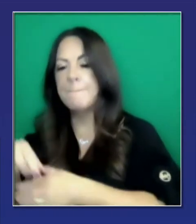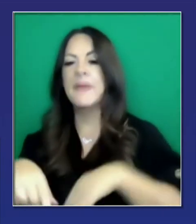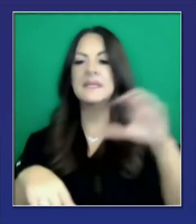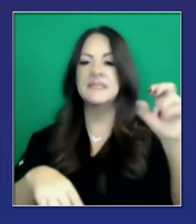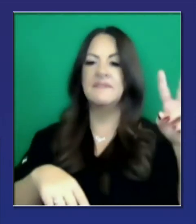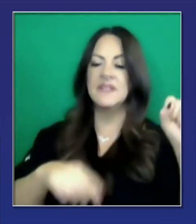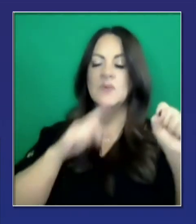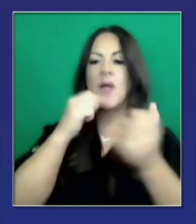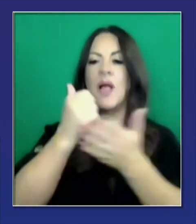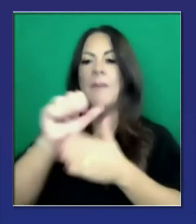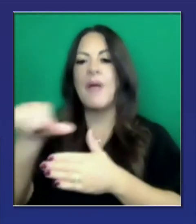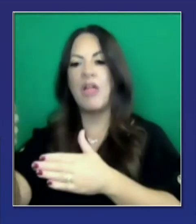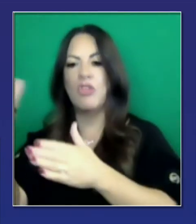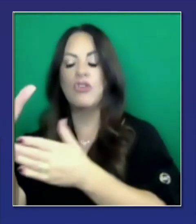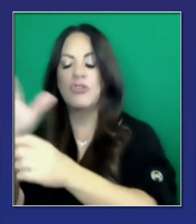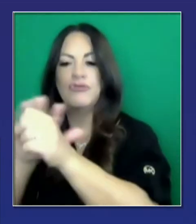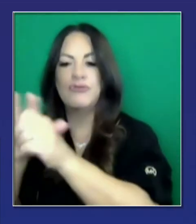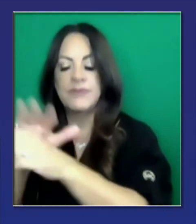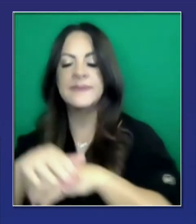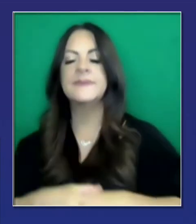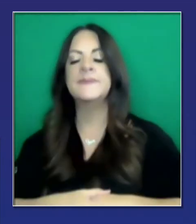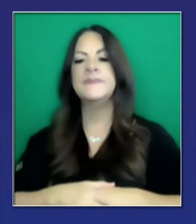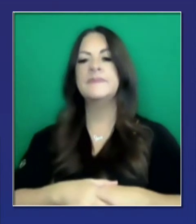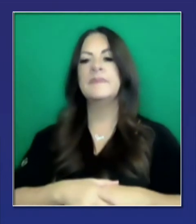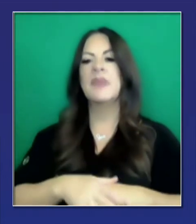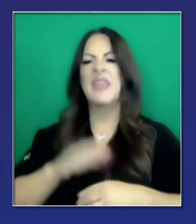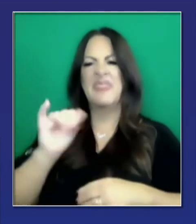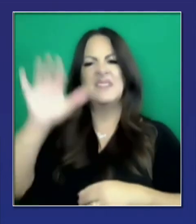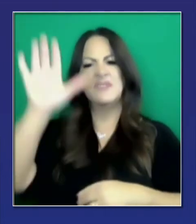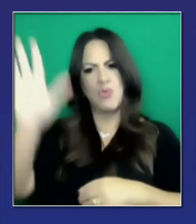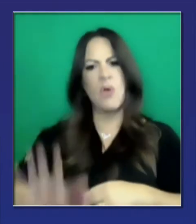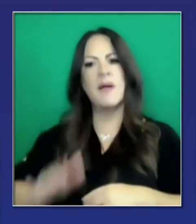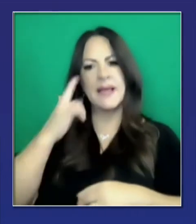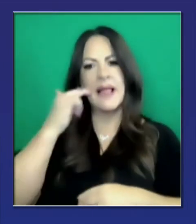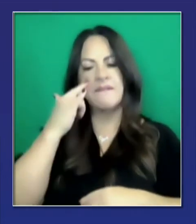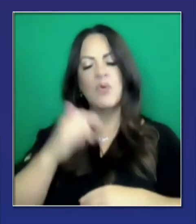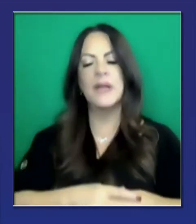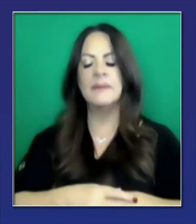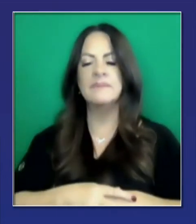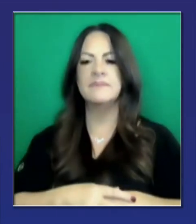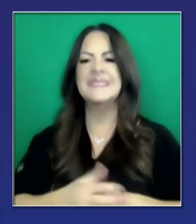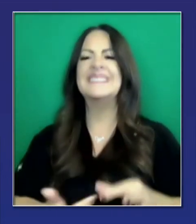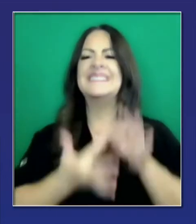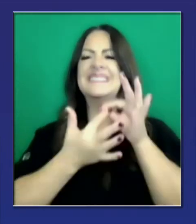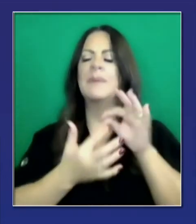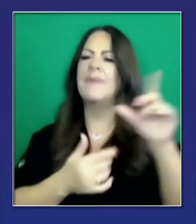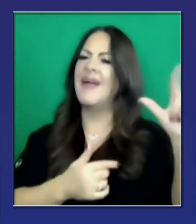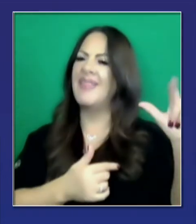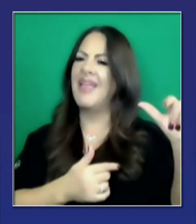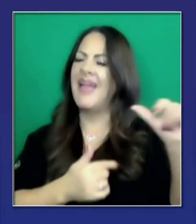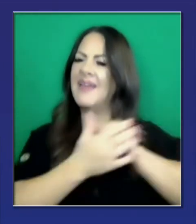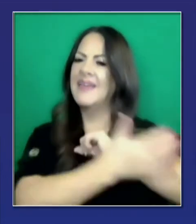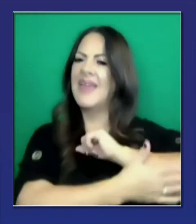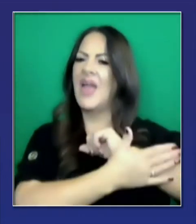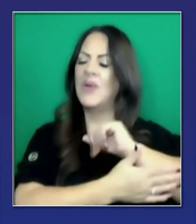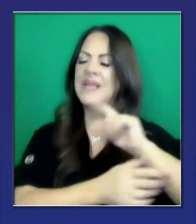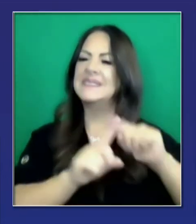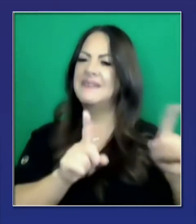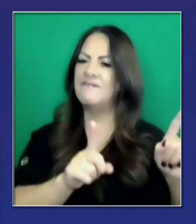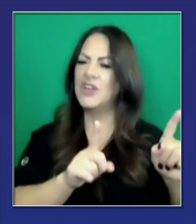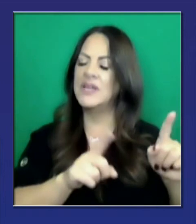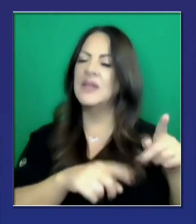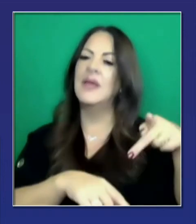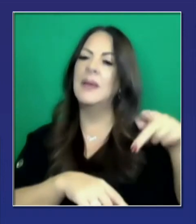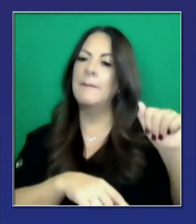partnership is for every part of the state with the exception of LA County. There's a little differentiation in LA County, Pasadena,